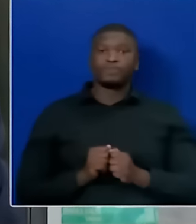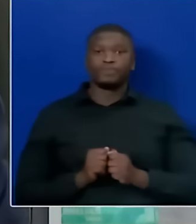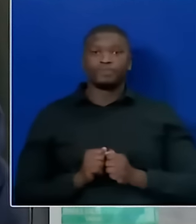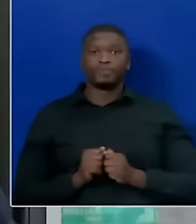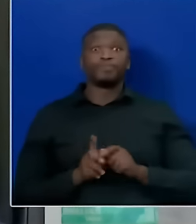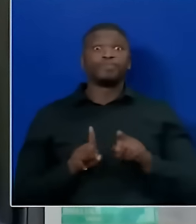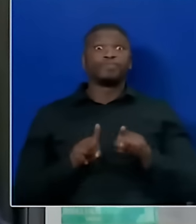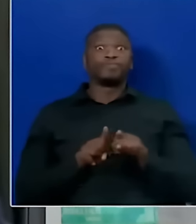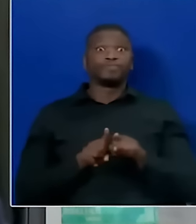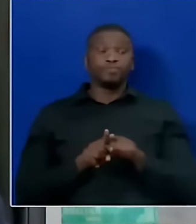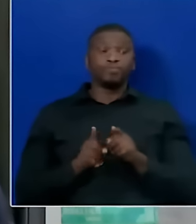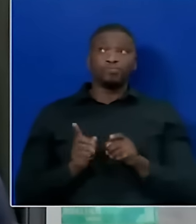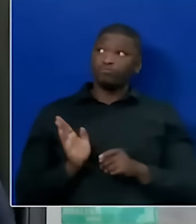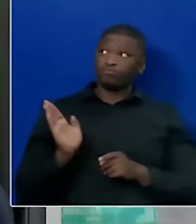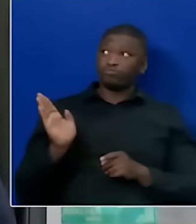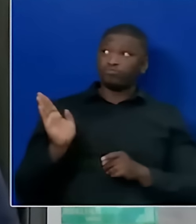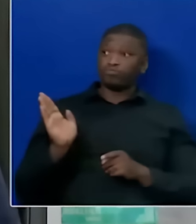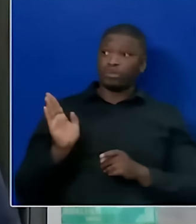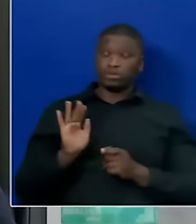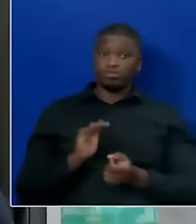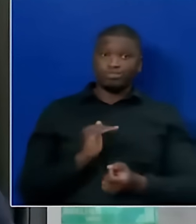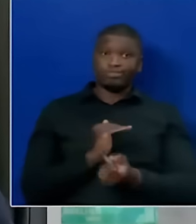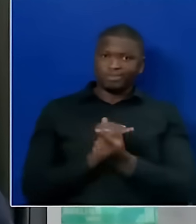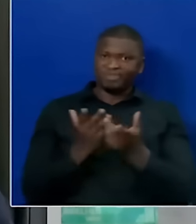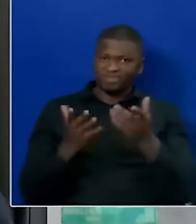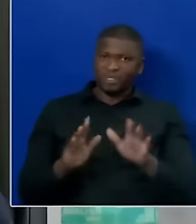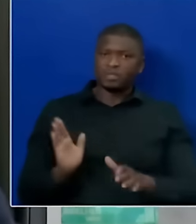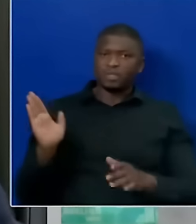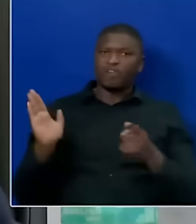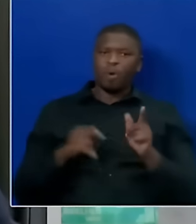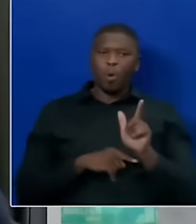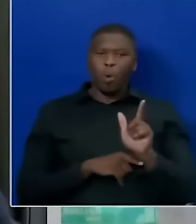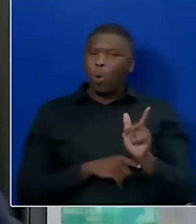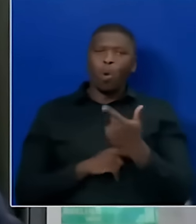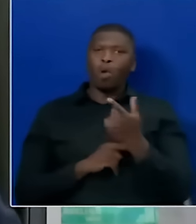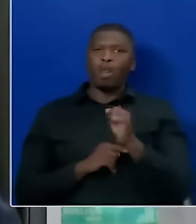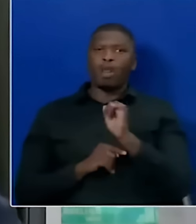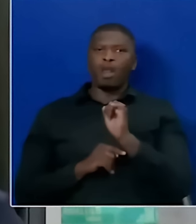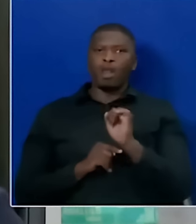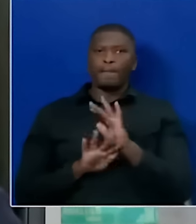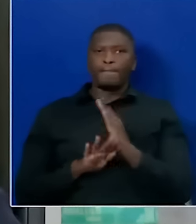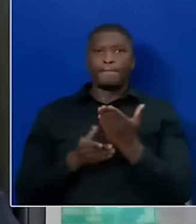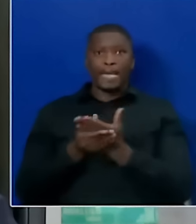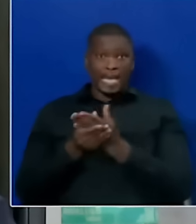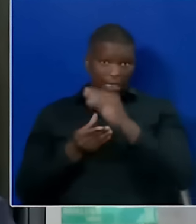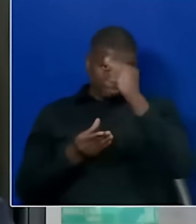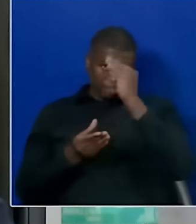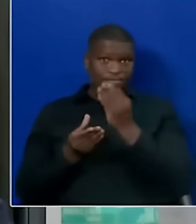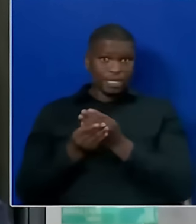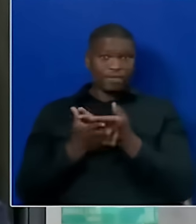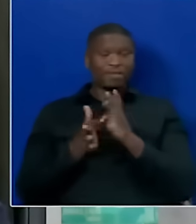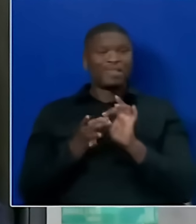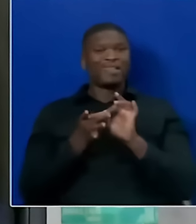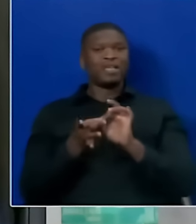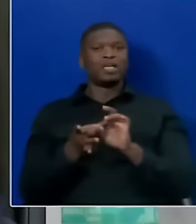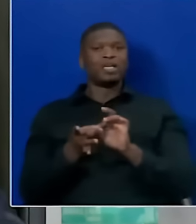this is what the operator did for all these cases which were linked to the Vereeniging and the